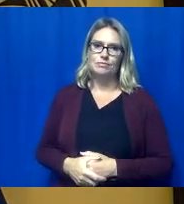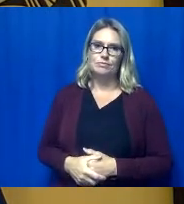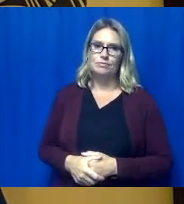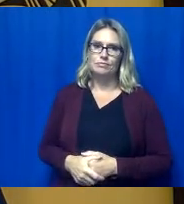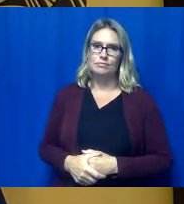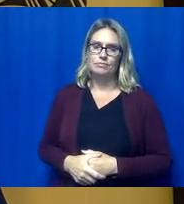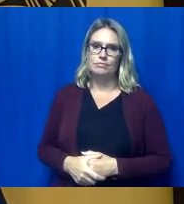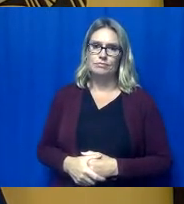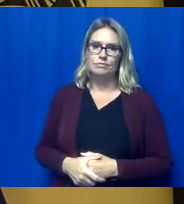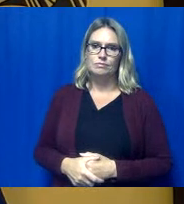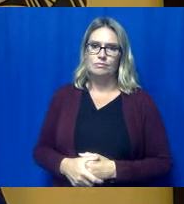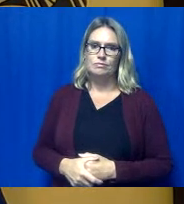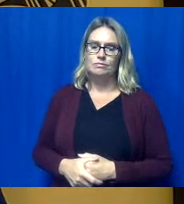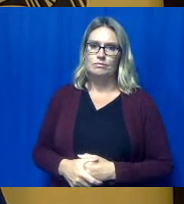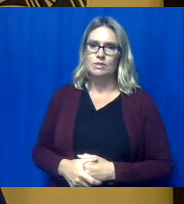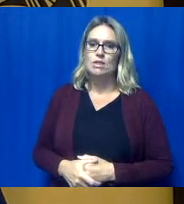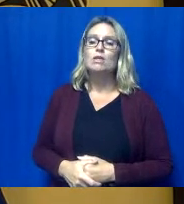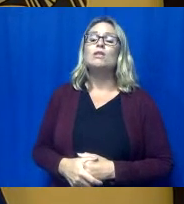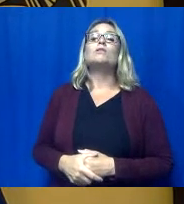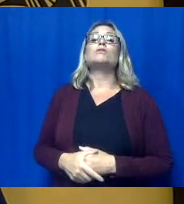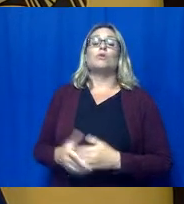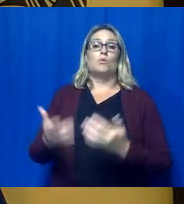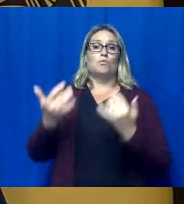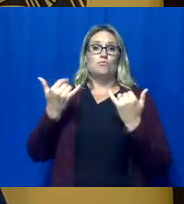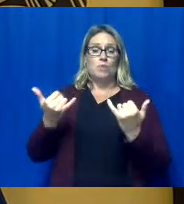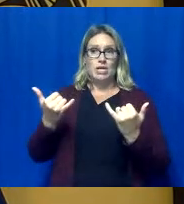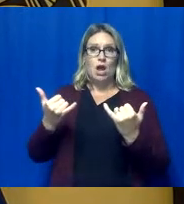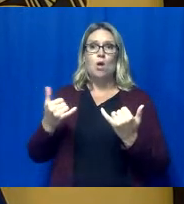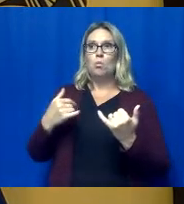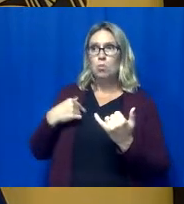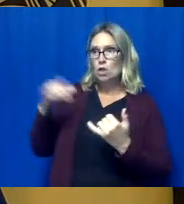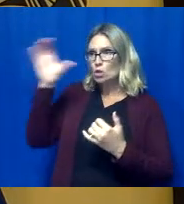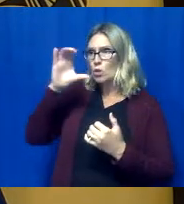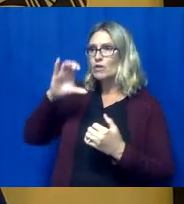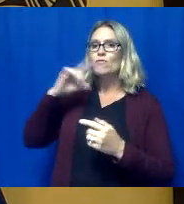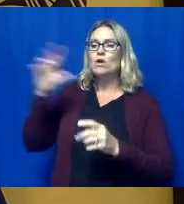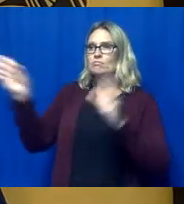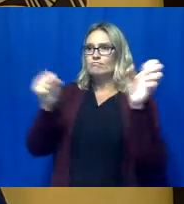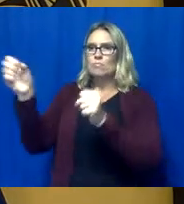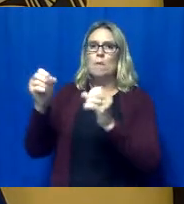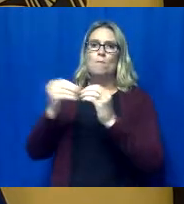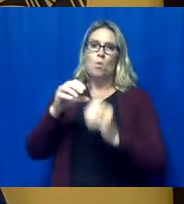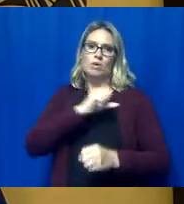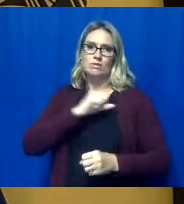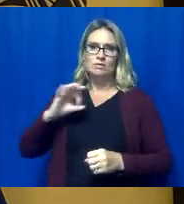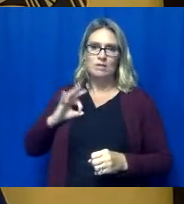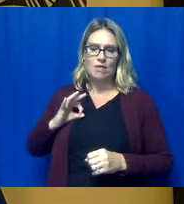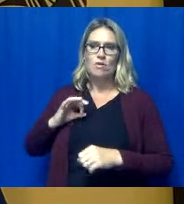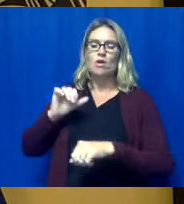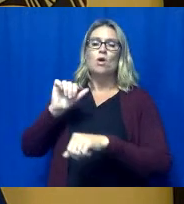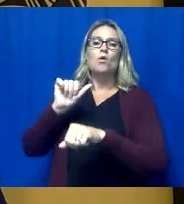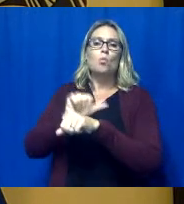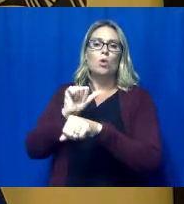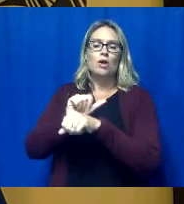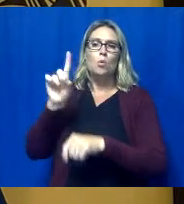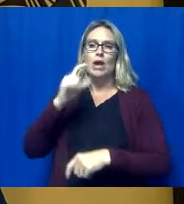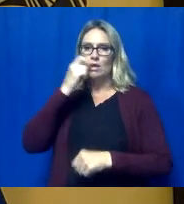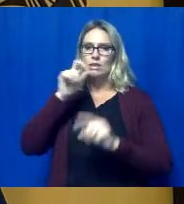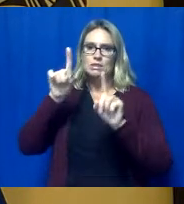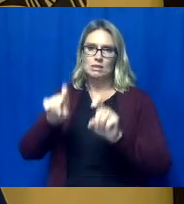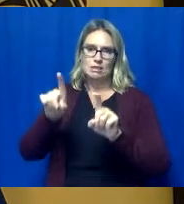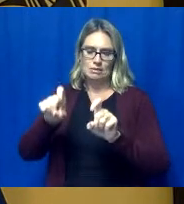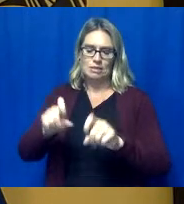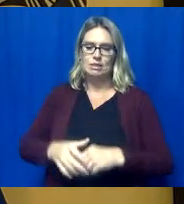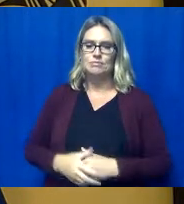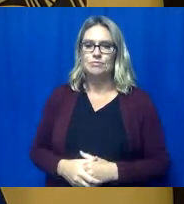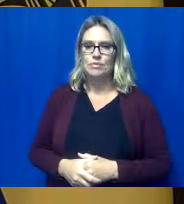are looking to enhance staffing resources at these locations to help reduce wait times and processing times. We are asking our partners to